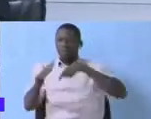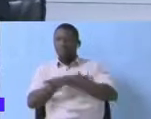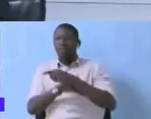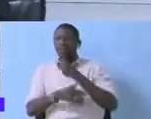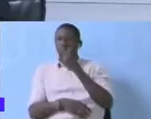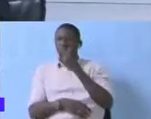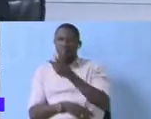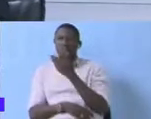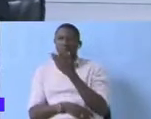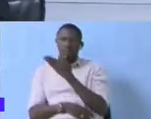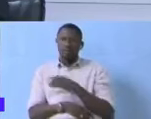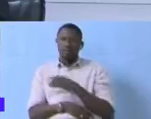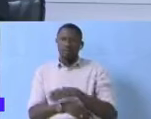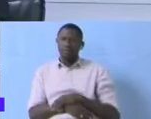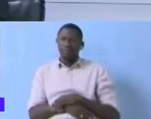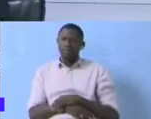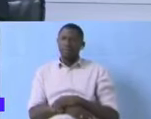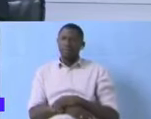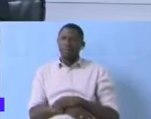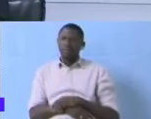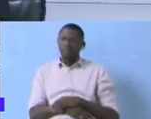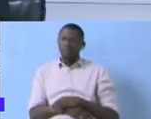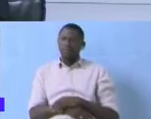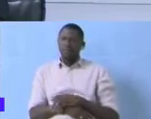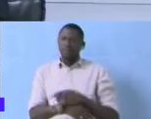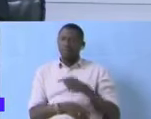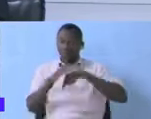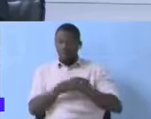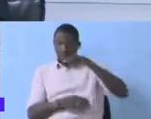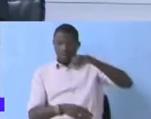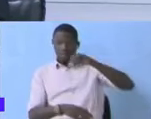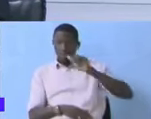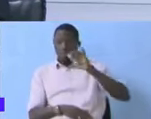Correct. Mayok sate otoje. Ada. Yes, indeed.